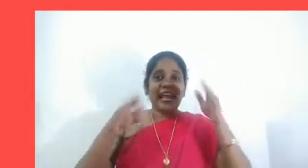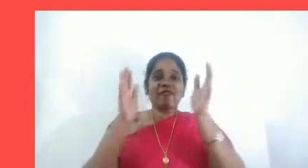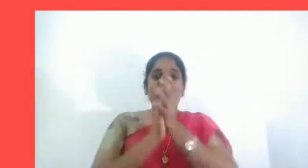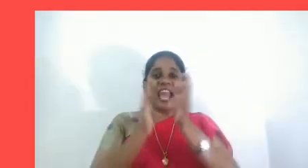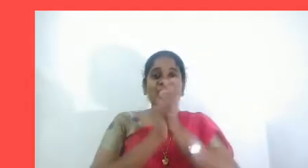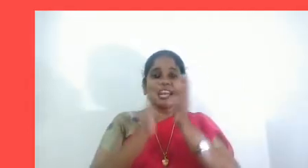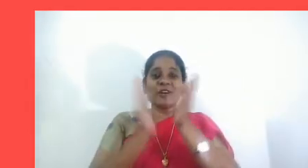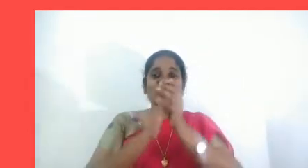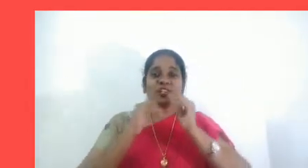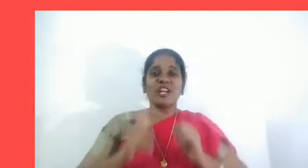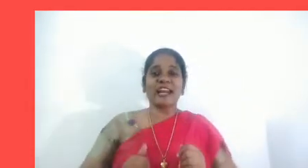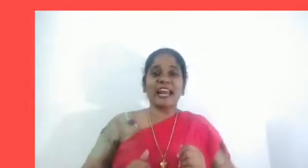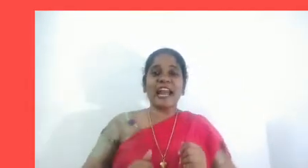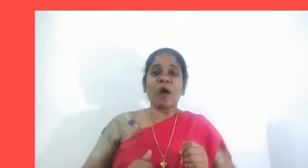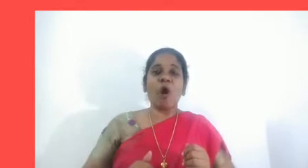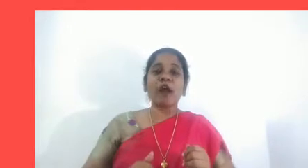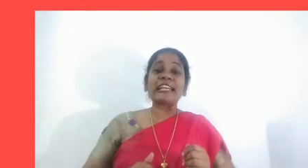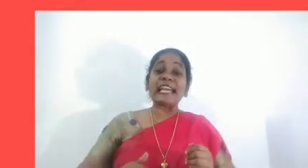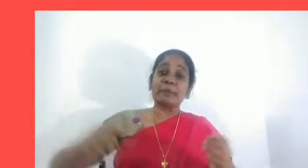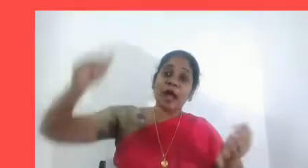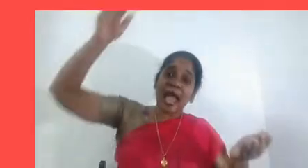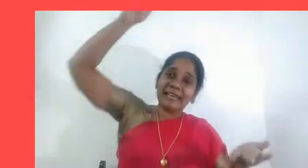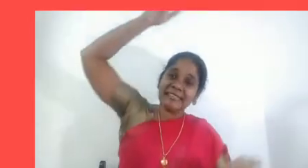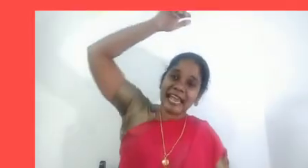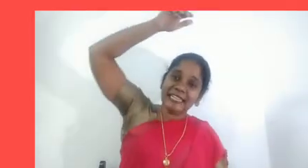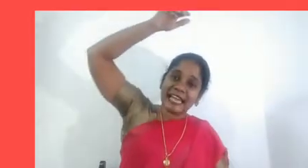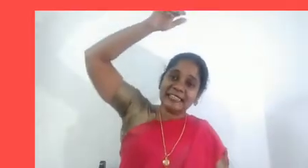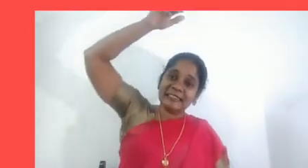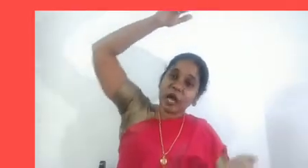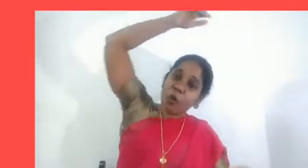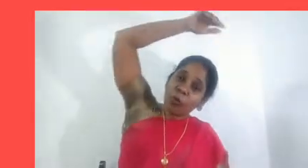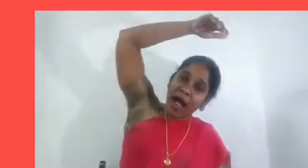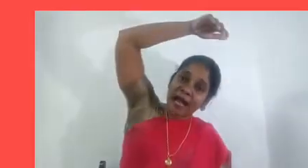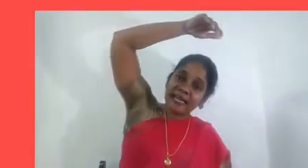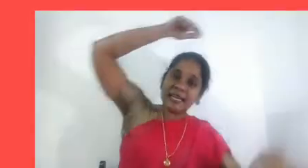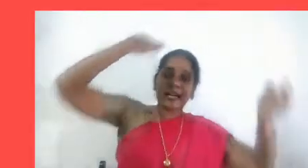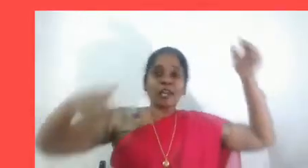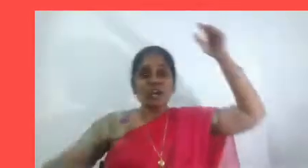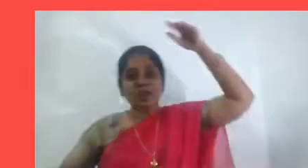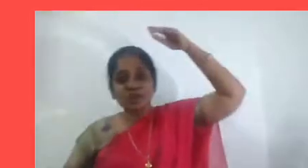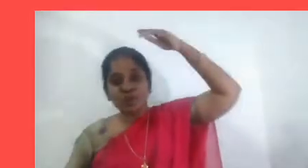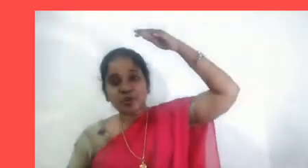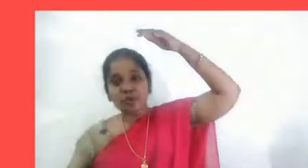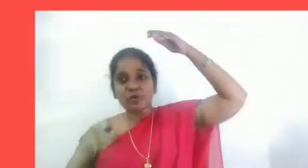1, 2, 3, 4, 5, 6, 7, 8, 9, 10. Very good, children. Now all keep your hands like this.